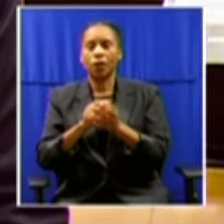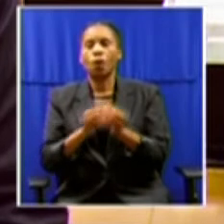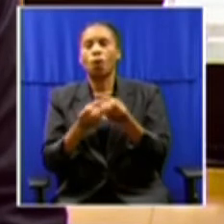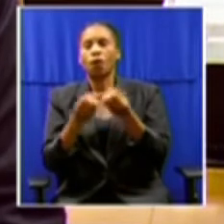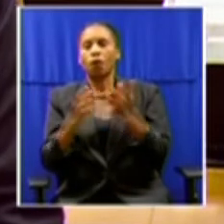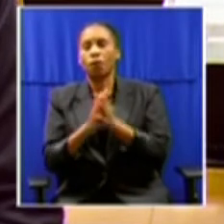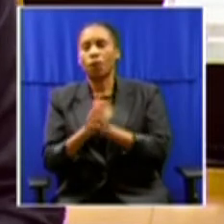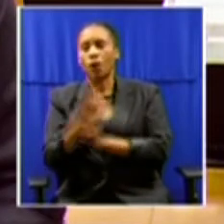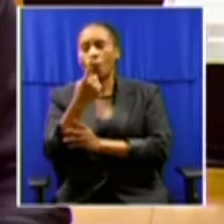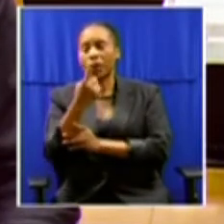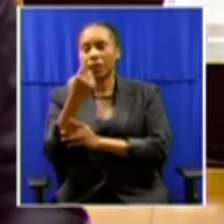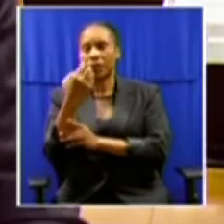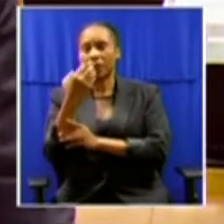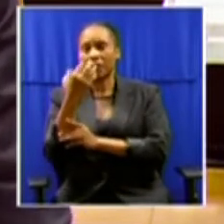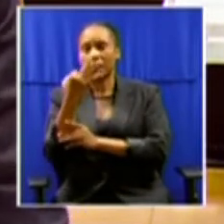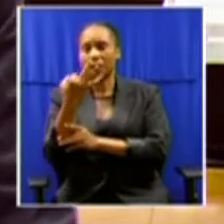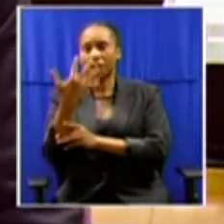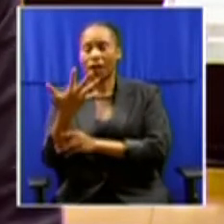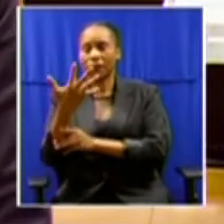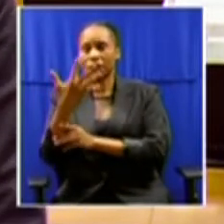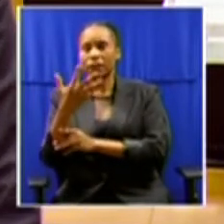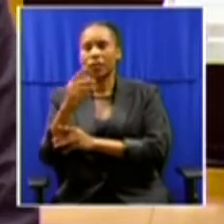120,567 bed space.